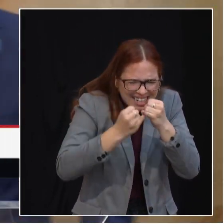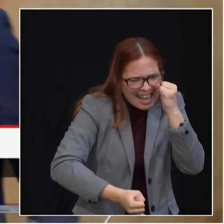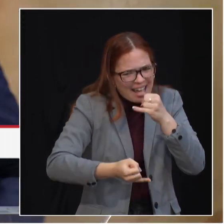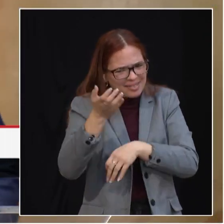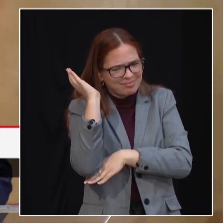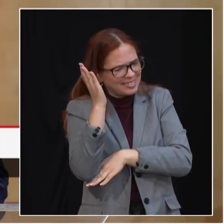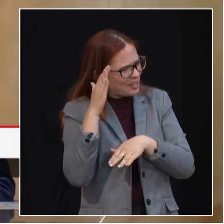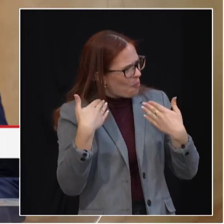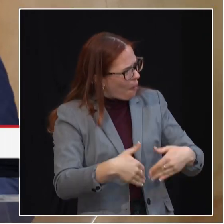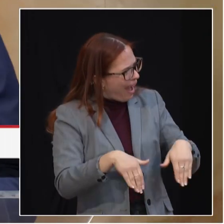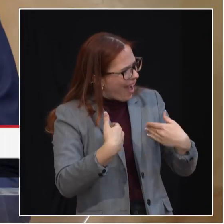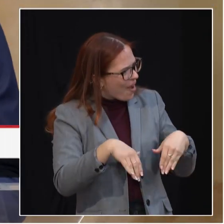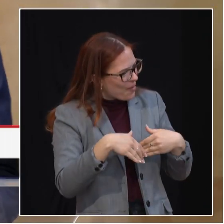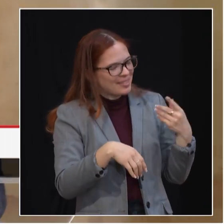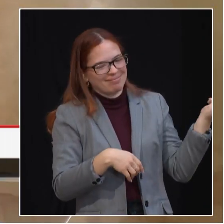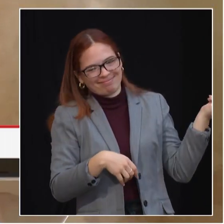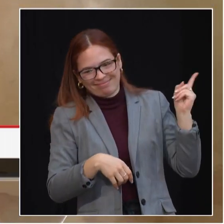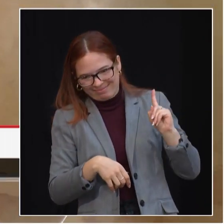Thank you.